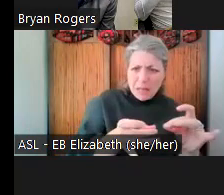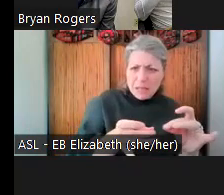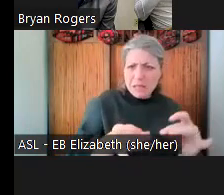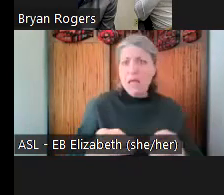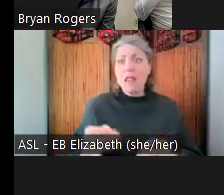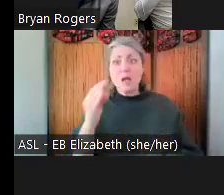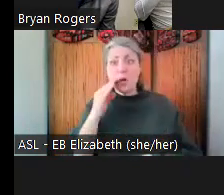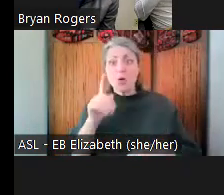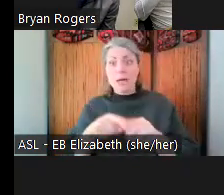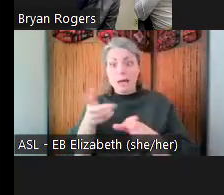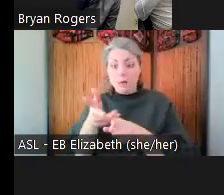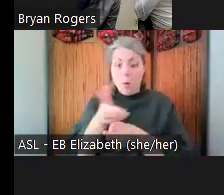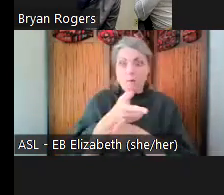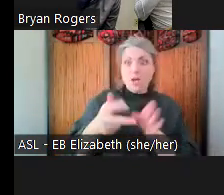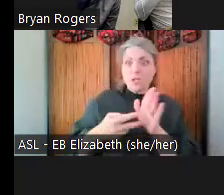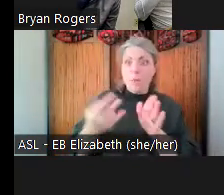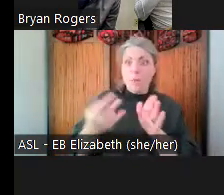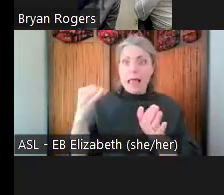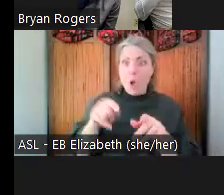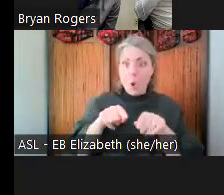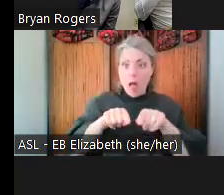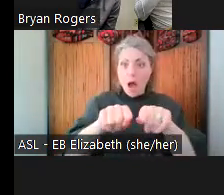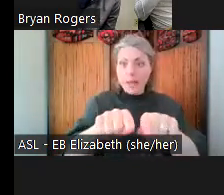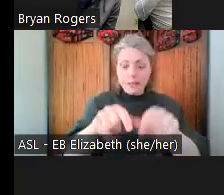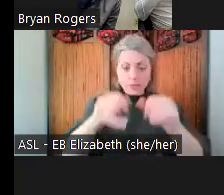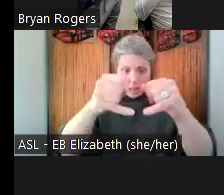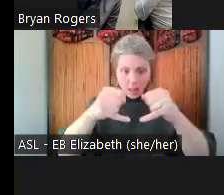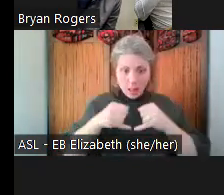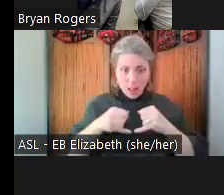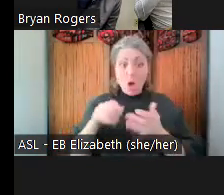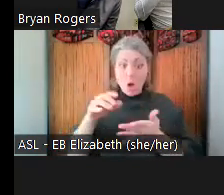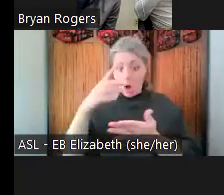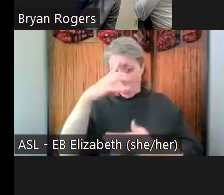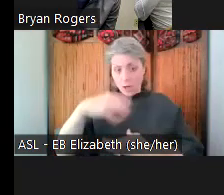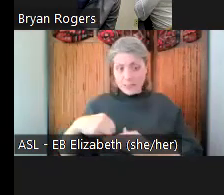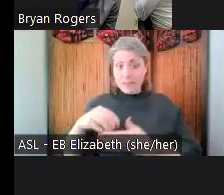a double yellow. So we'll have students with autism.